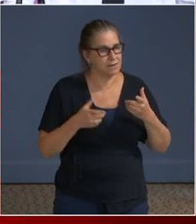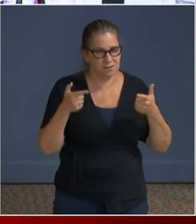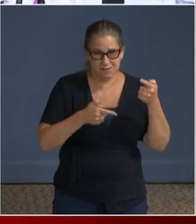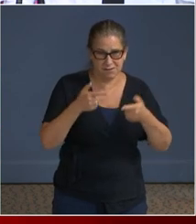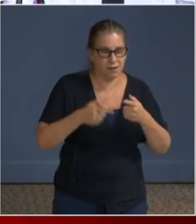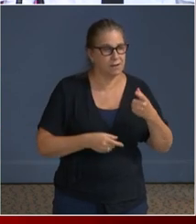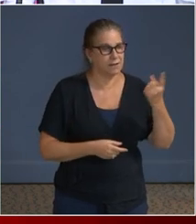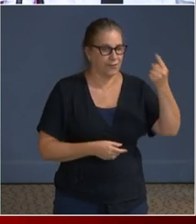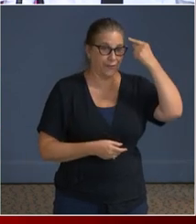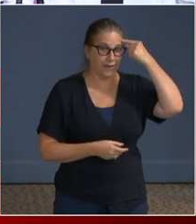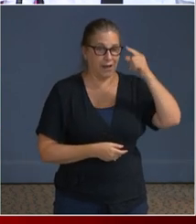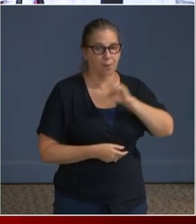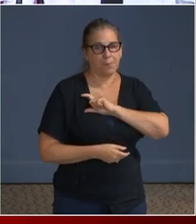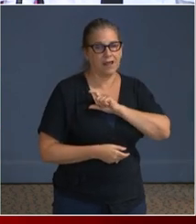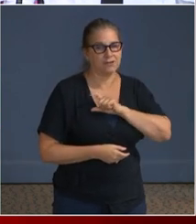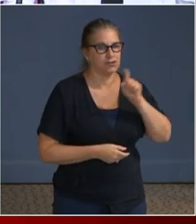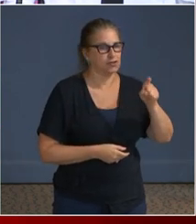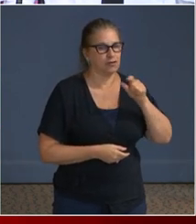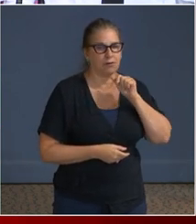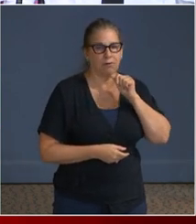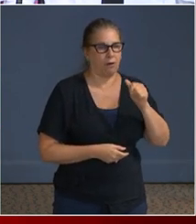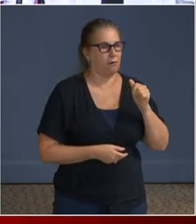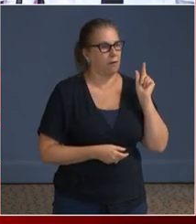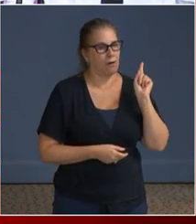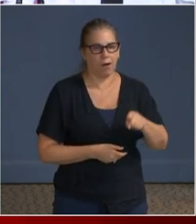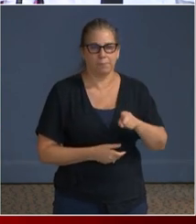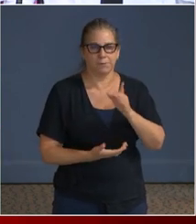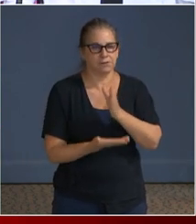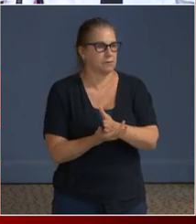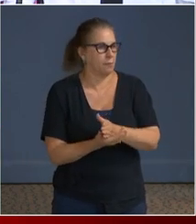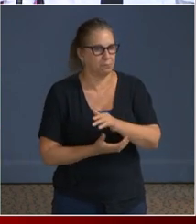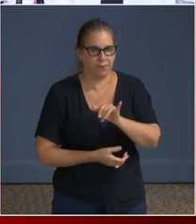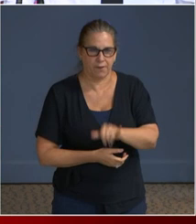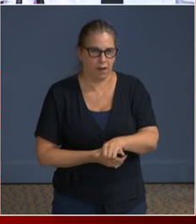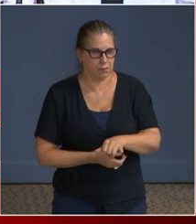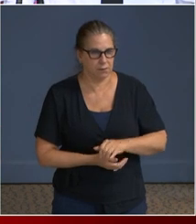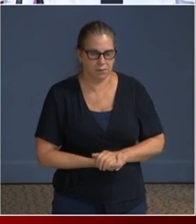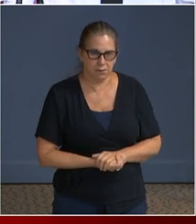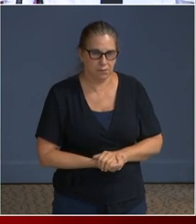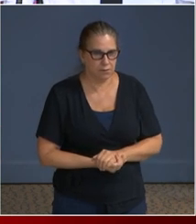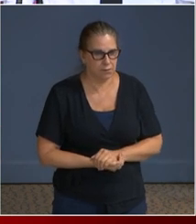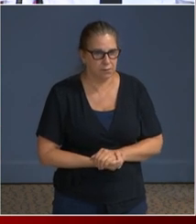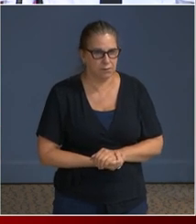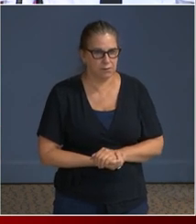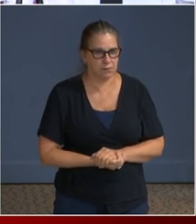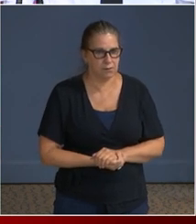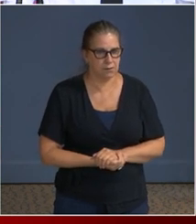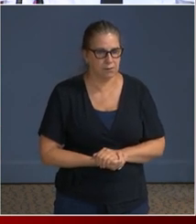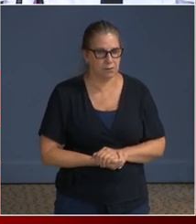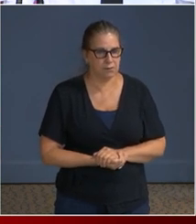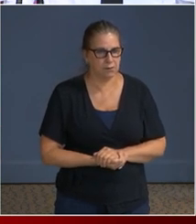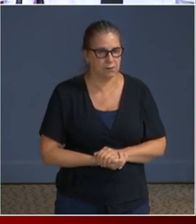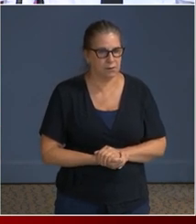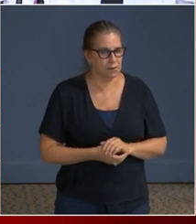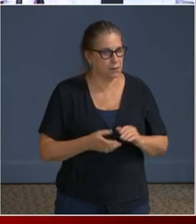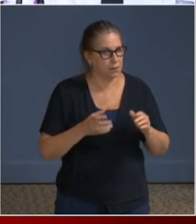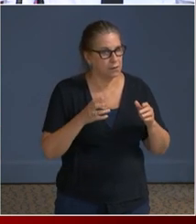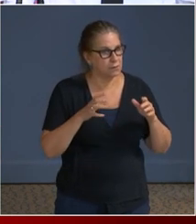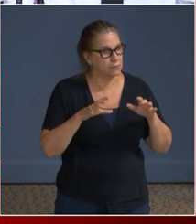They said that this group, their understanding was this group had tried twice to get a permit and could not get